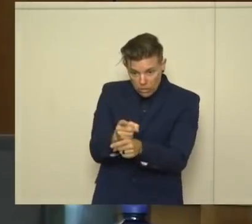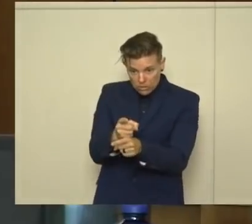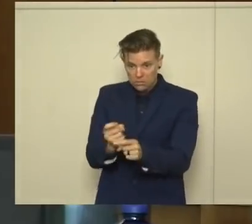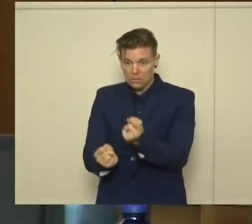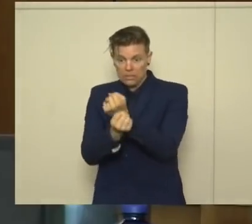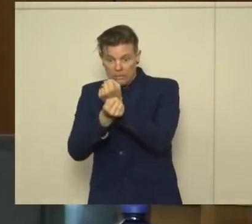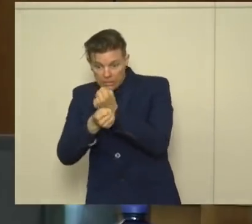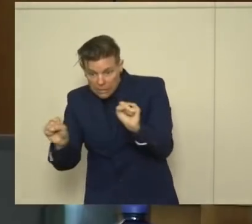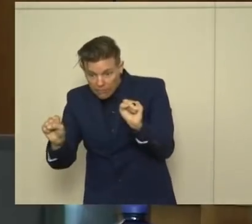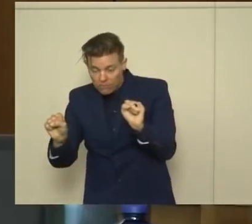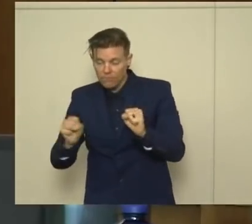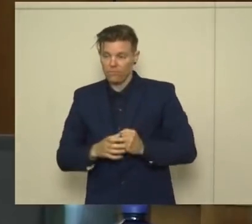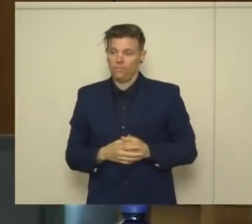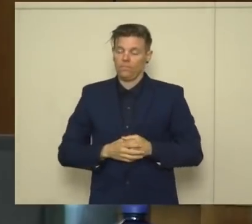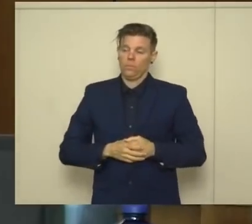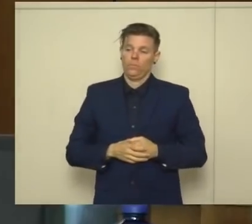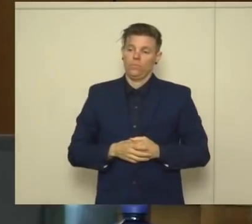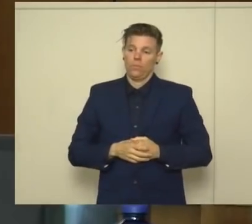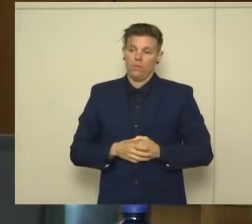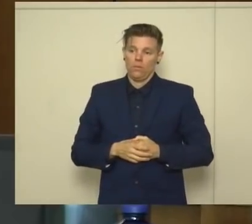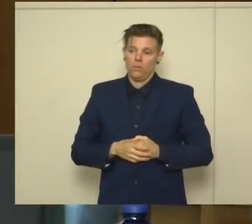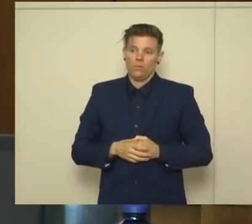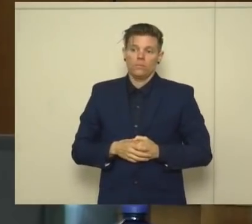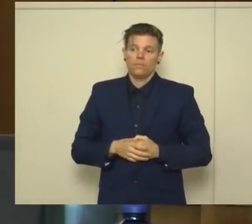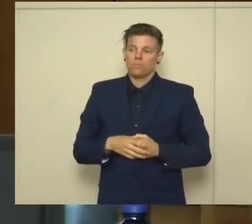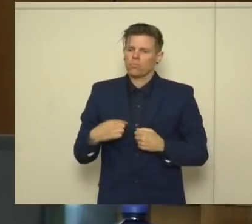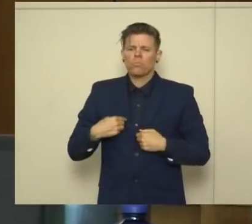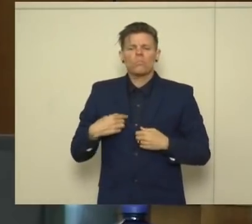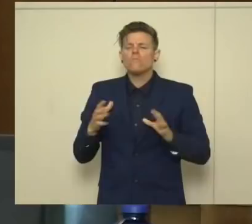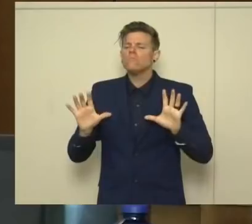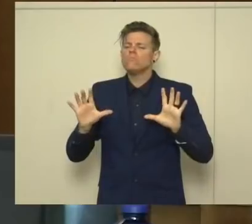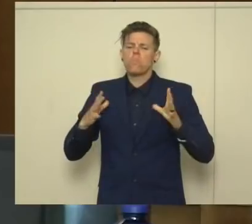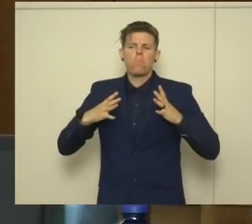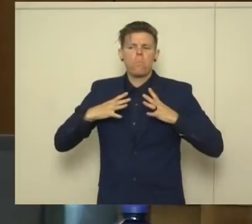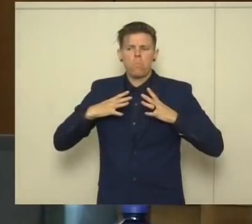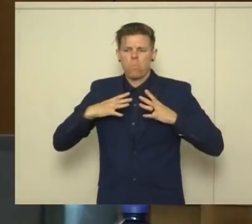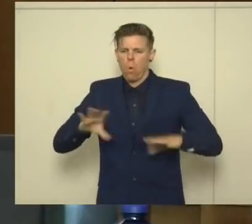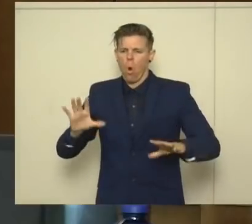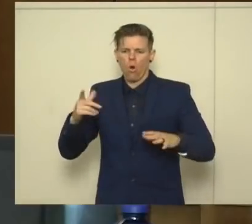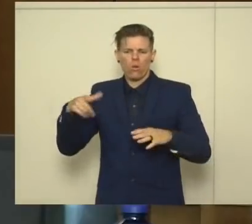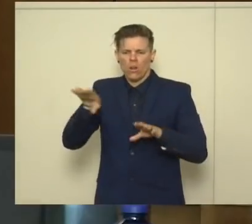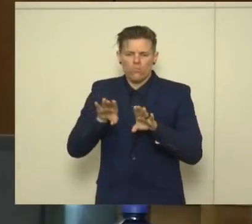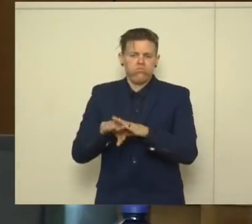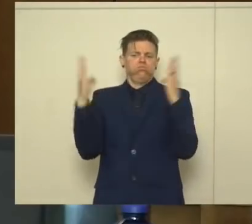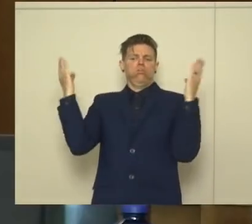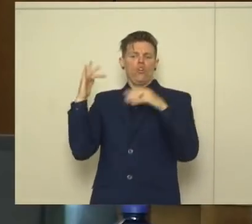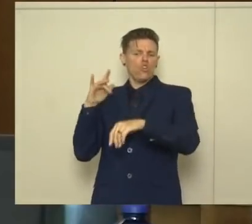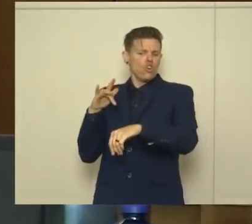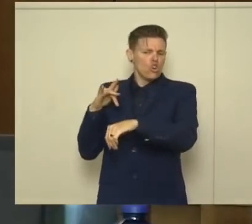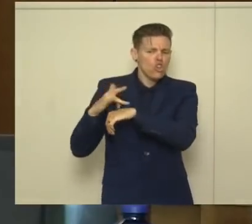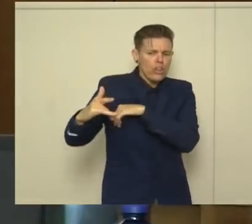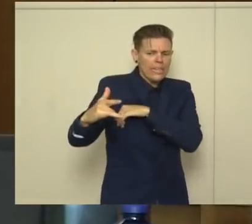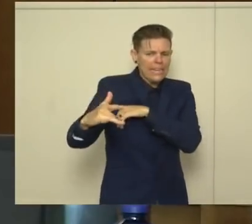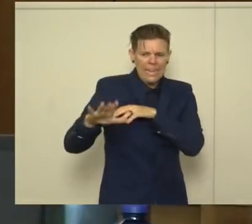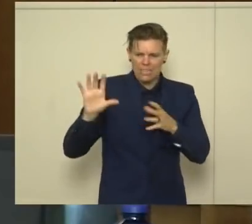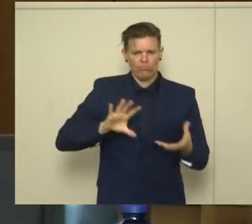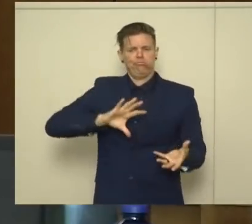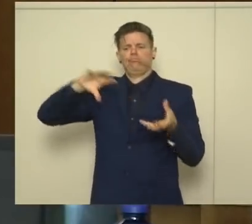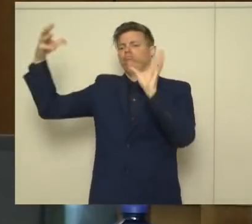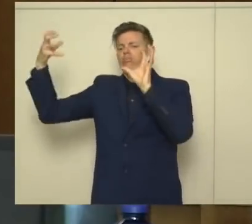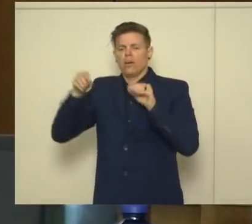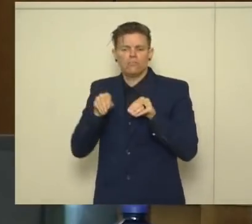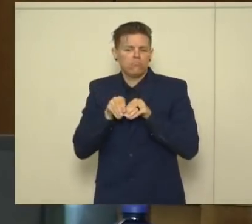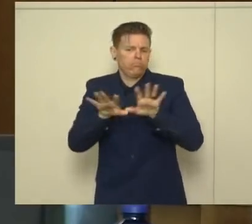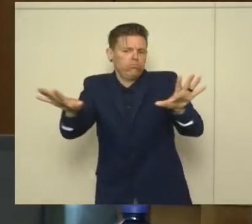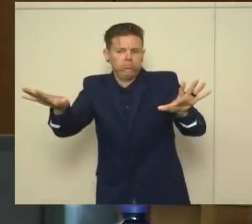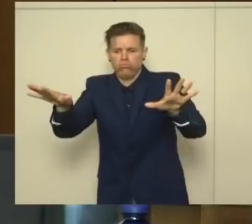don't want to, again, put people into a premature position where we might be exposing people to conditions that aren't yet